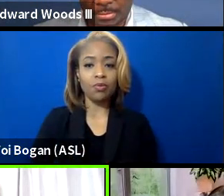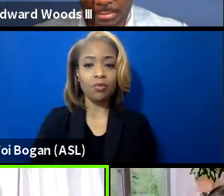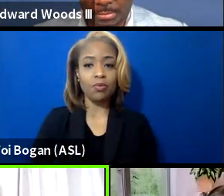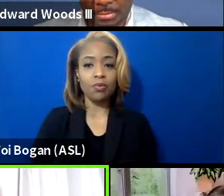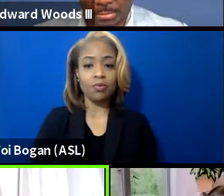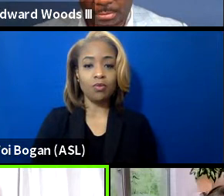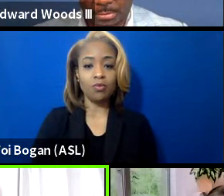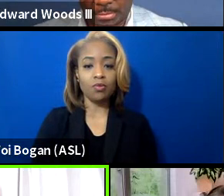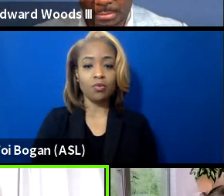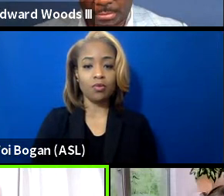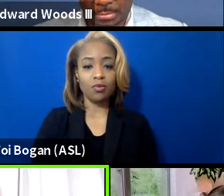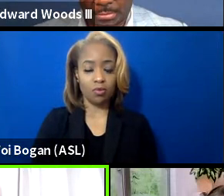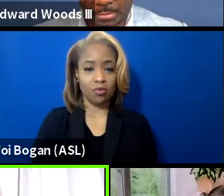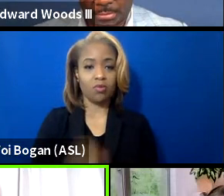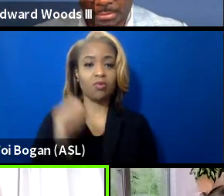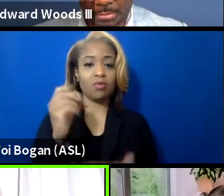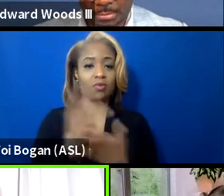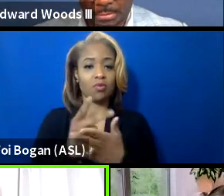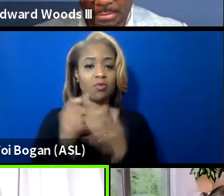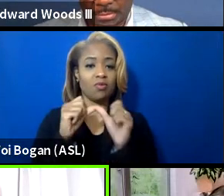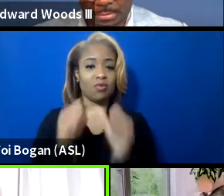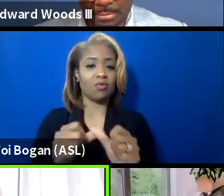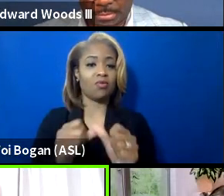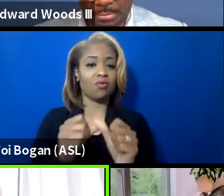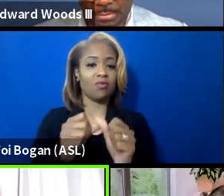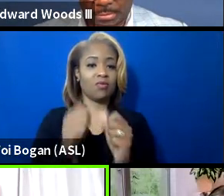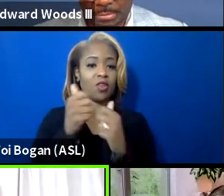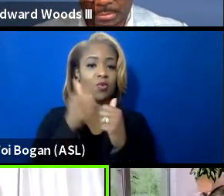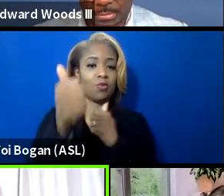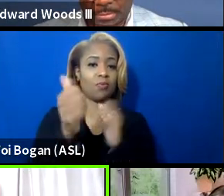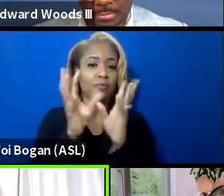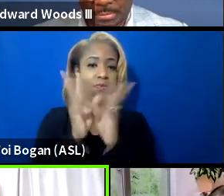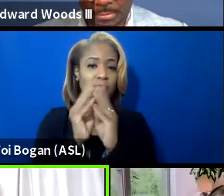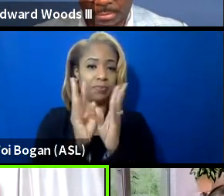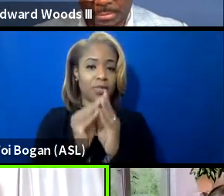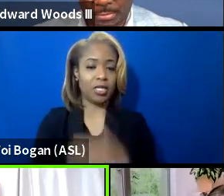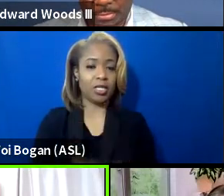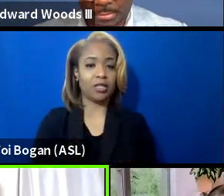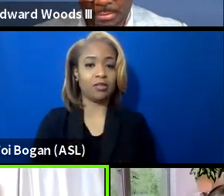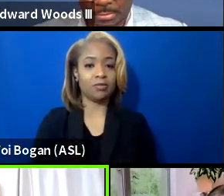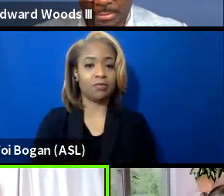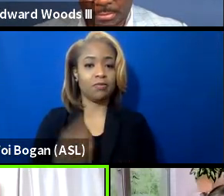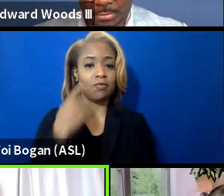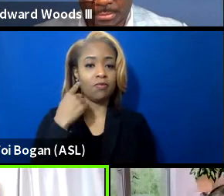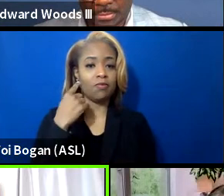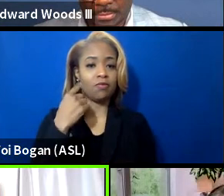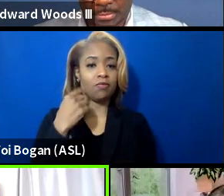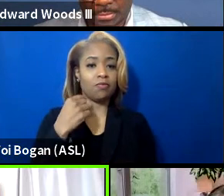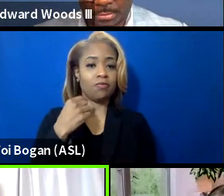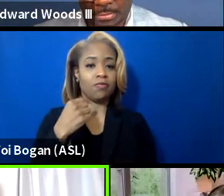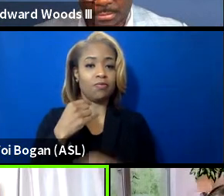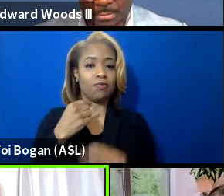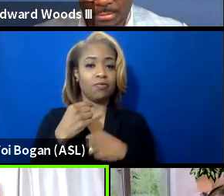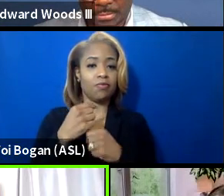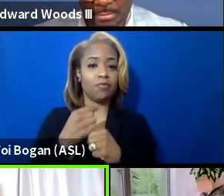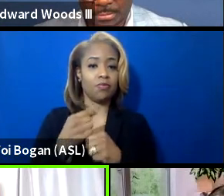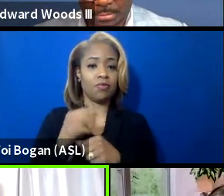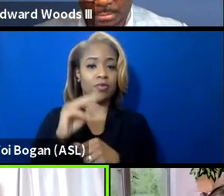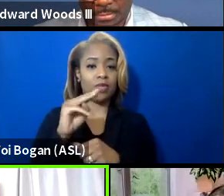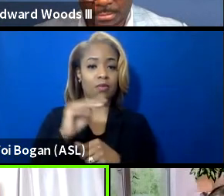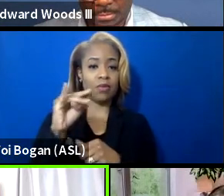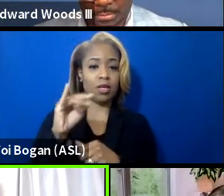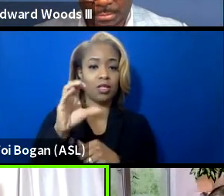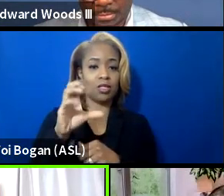All right, we have approved the continued electronic resolution or electronic virtual